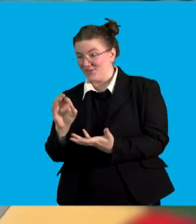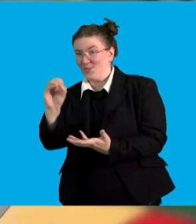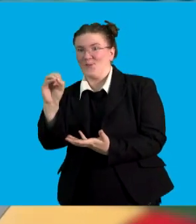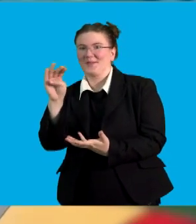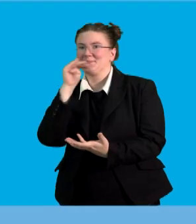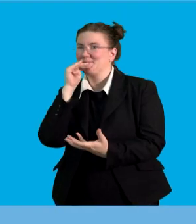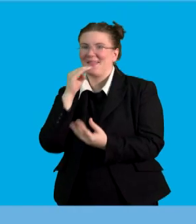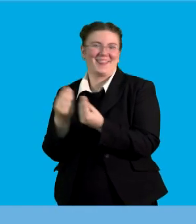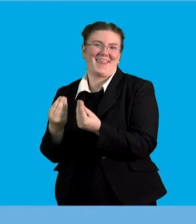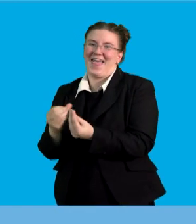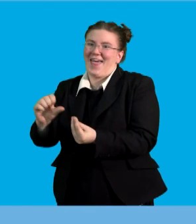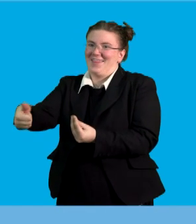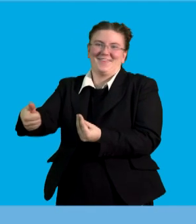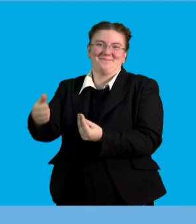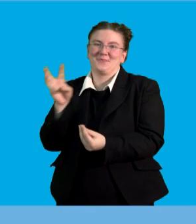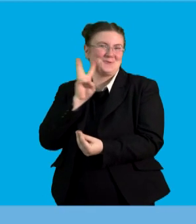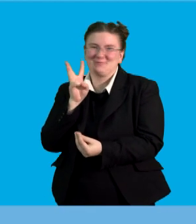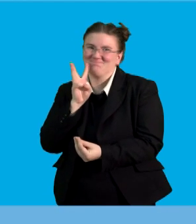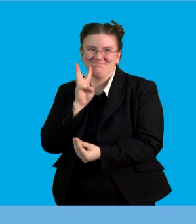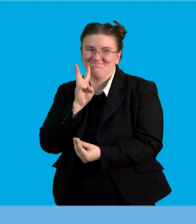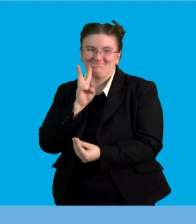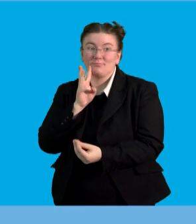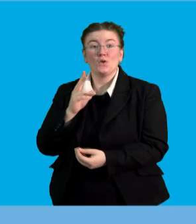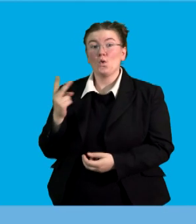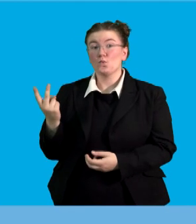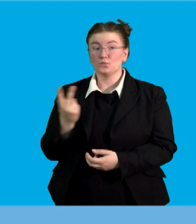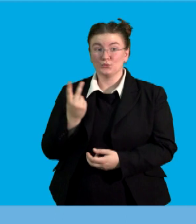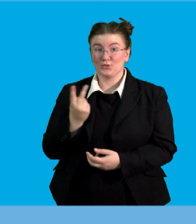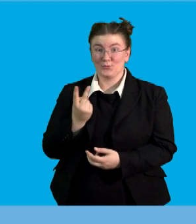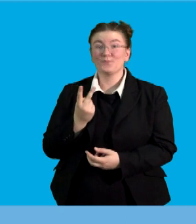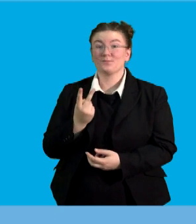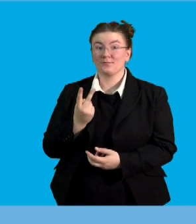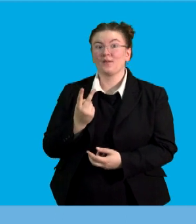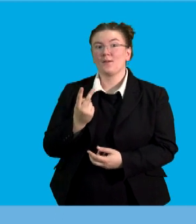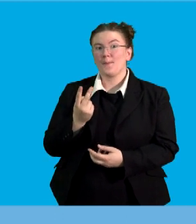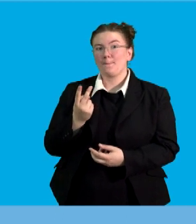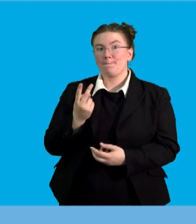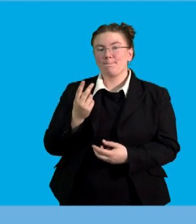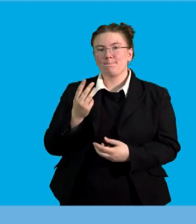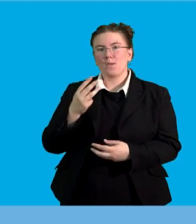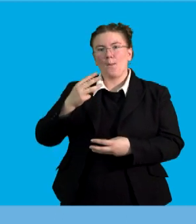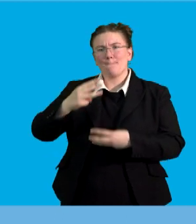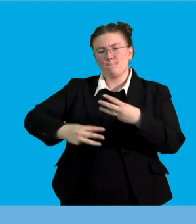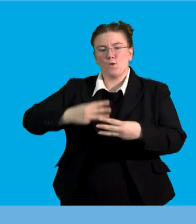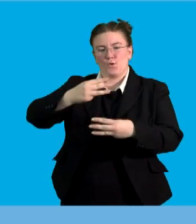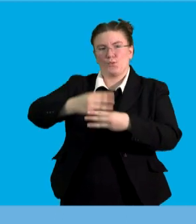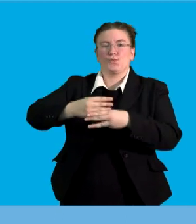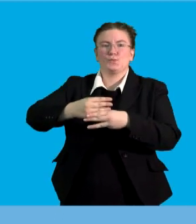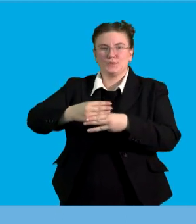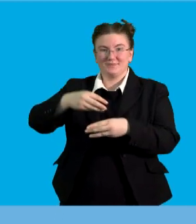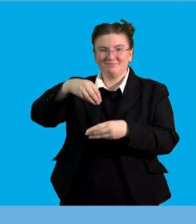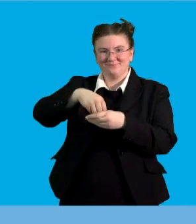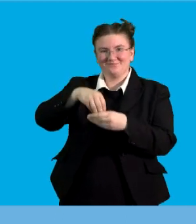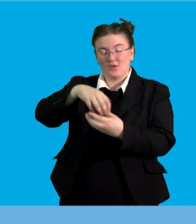In addition to that, the properties of the molecules in a compound, they are different from the properties of